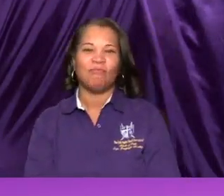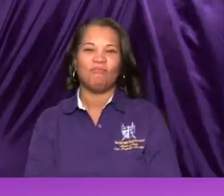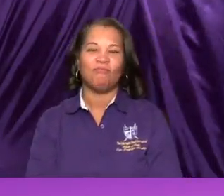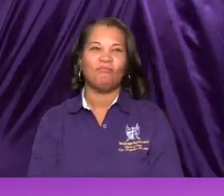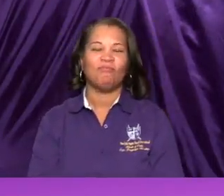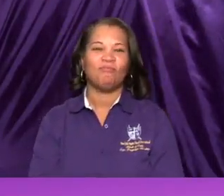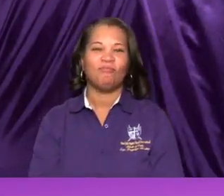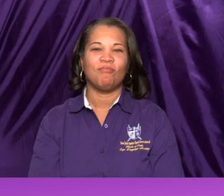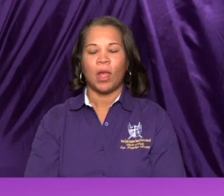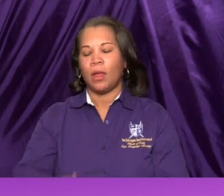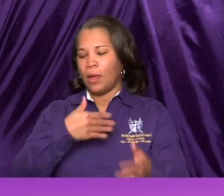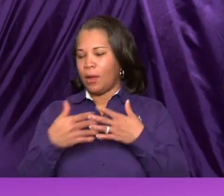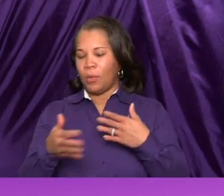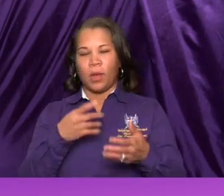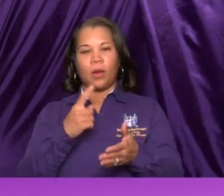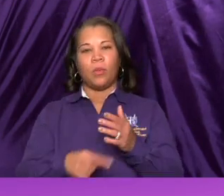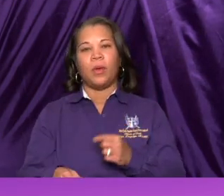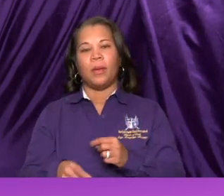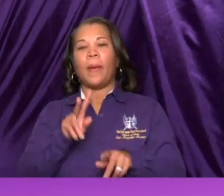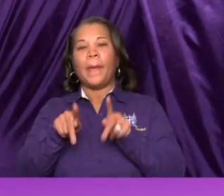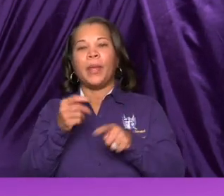And contrary to what people may think,